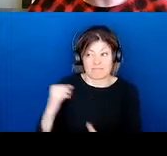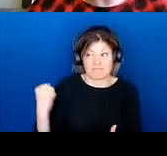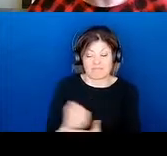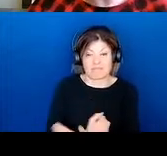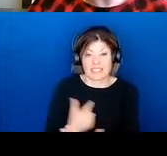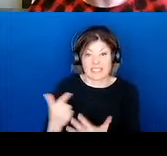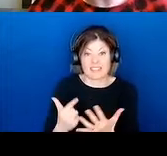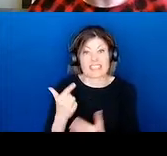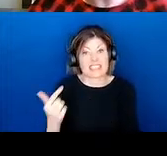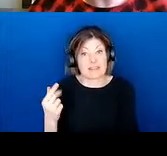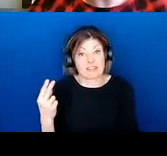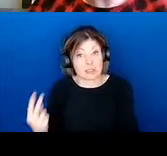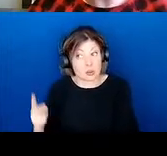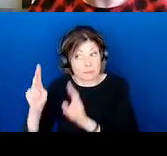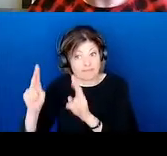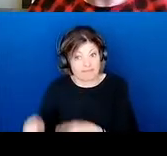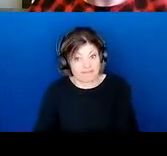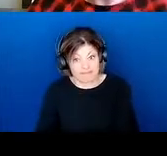just 38.